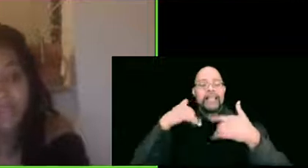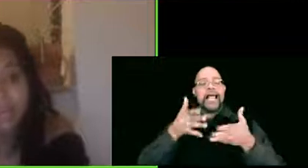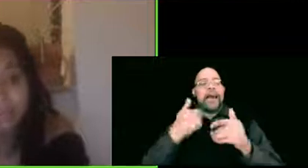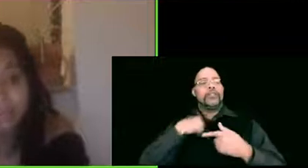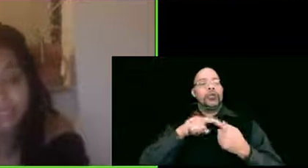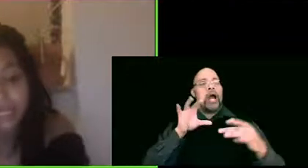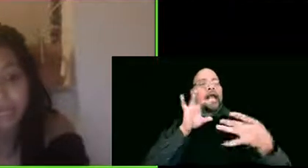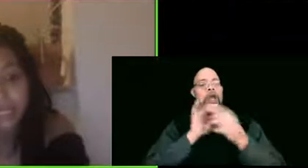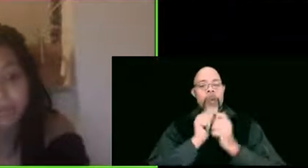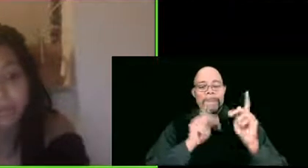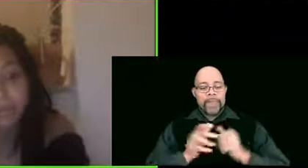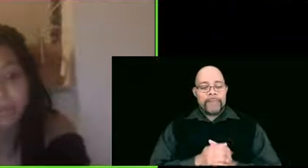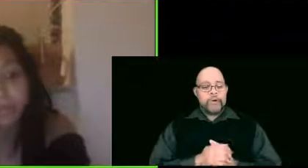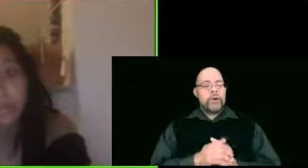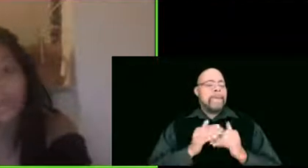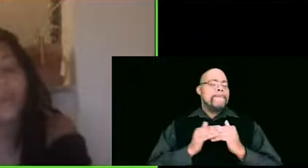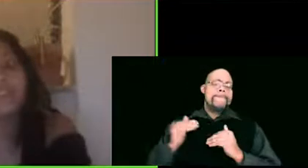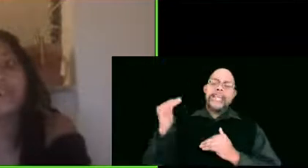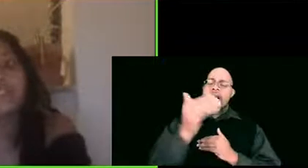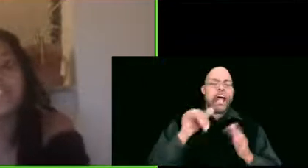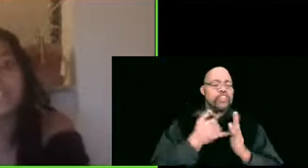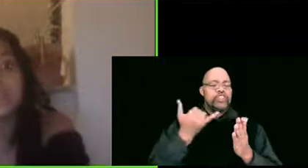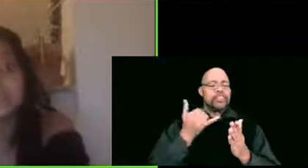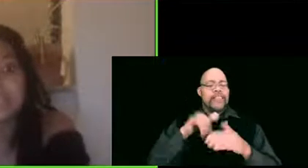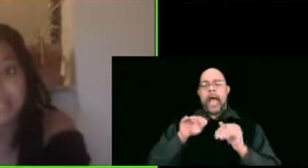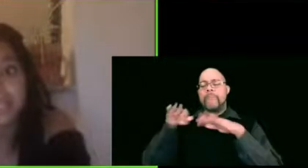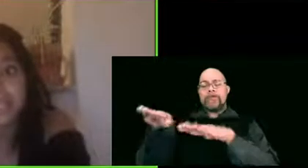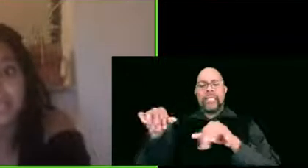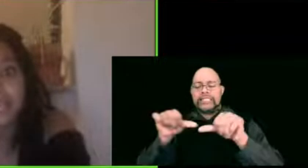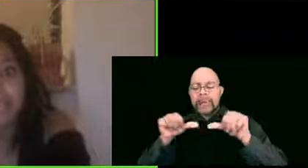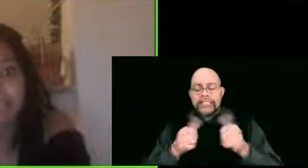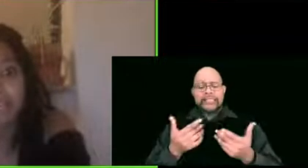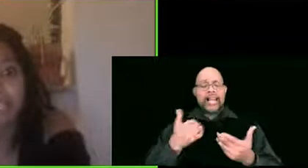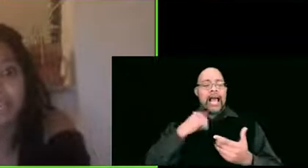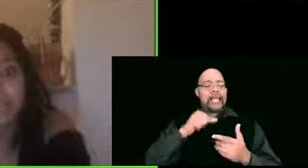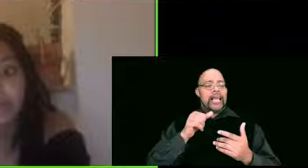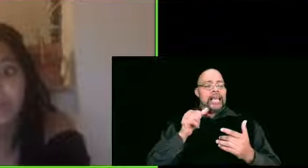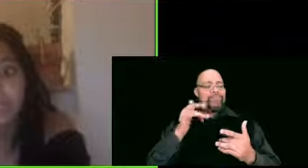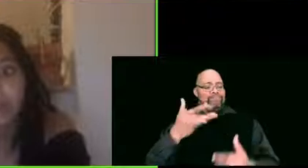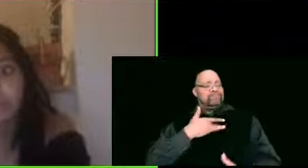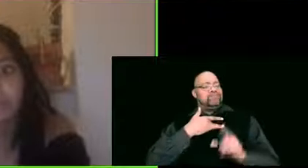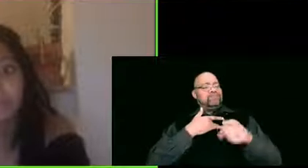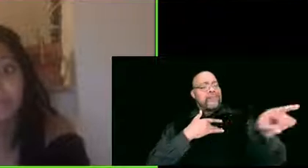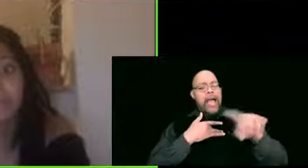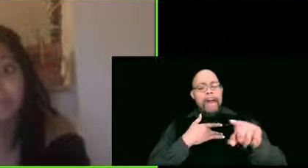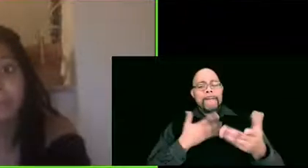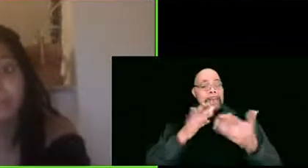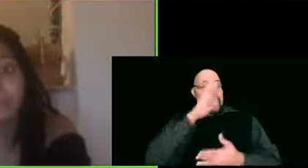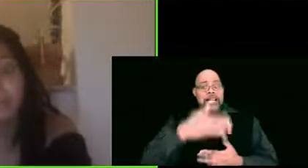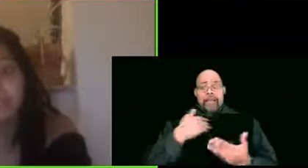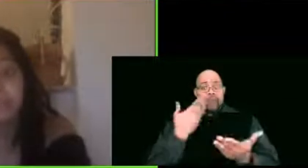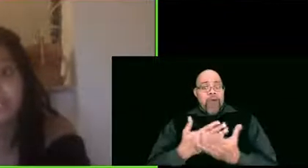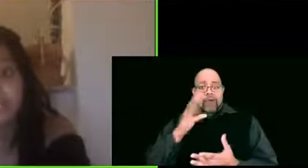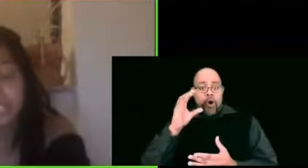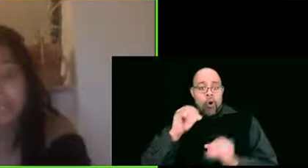photography, is that it allows me to connect with people way beyond just the marine space. And I can reach the homes and the hearts of people who